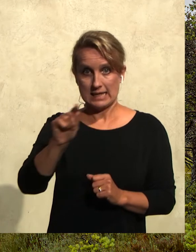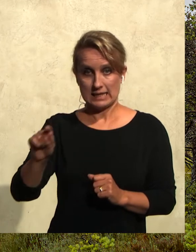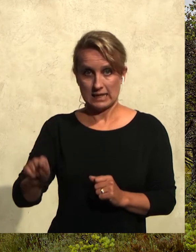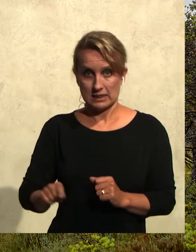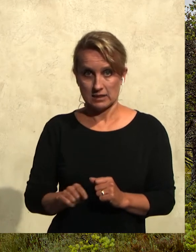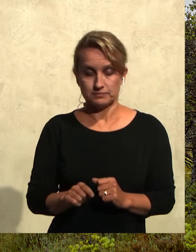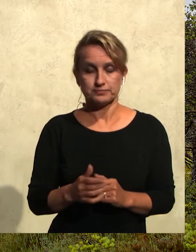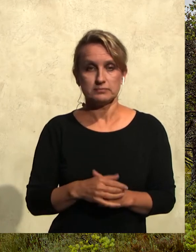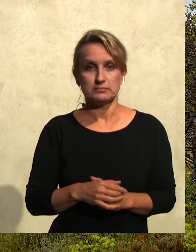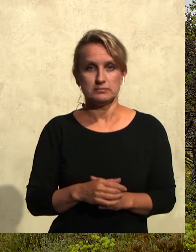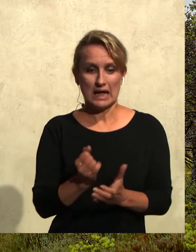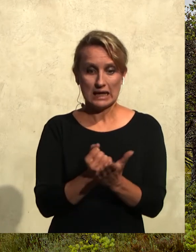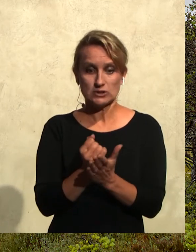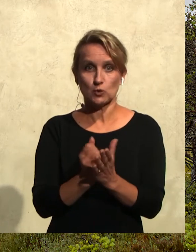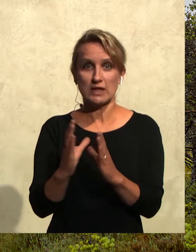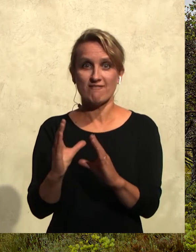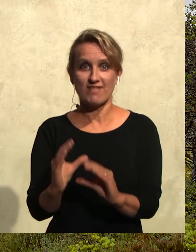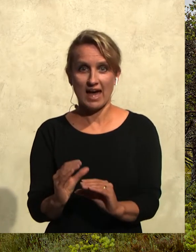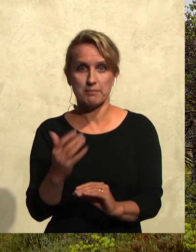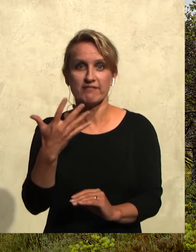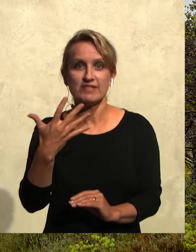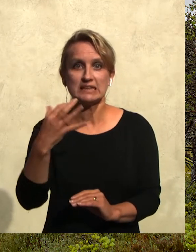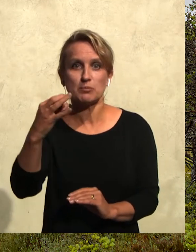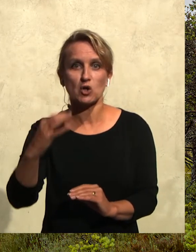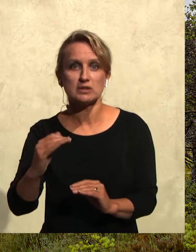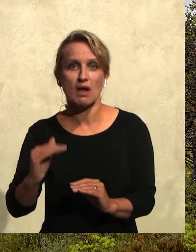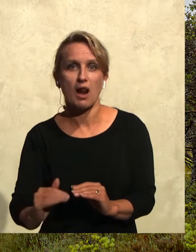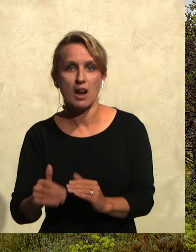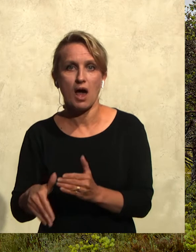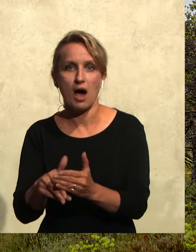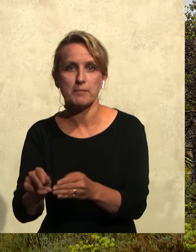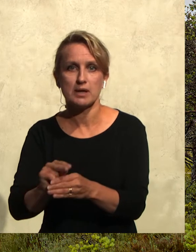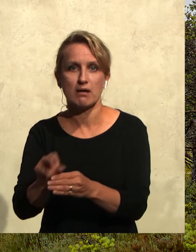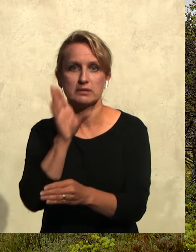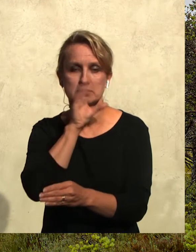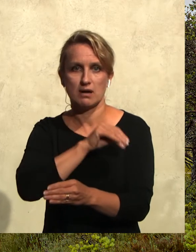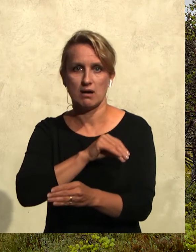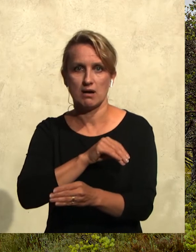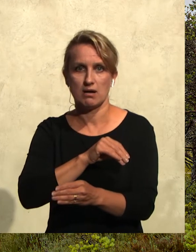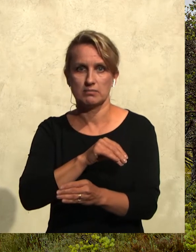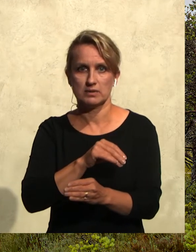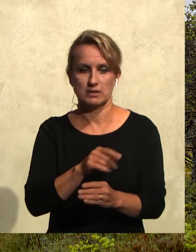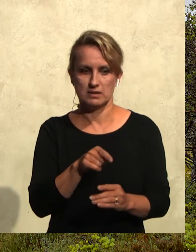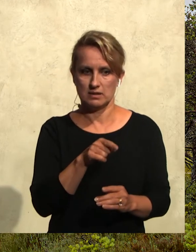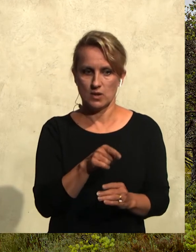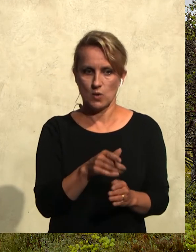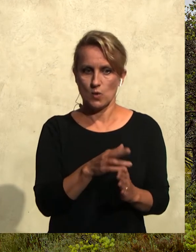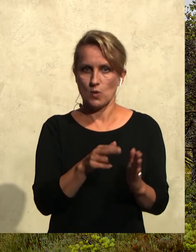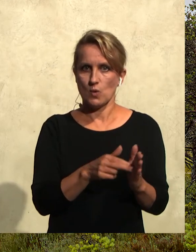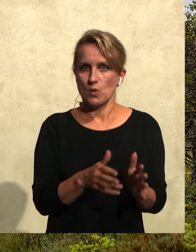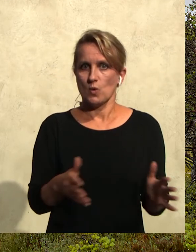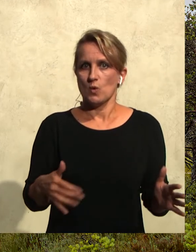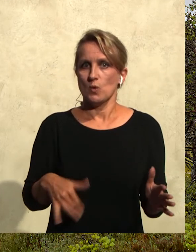5%. So we have a huge challenge there in terms of reaching or moving towards universal health coverage for people